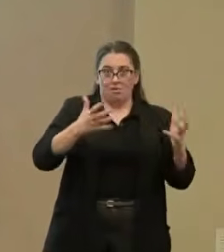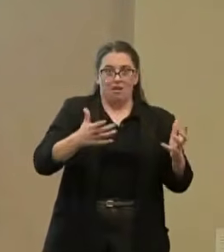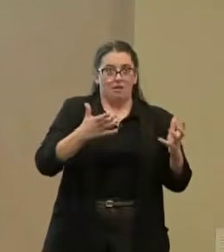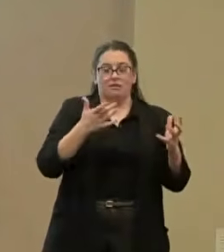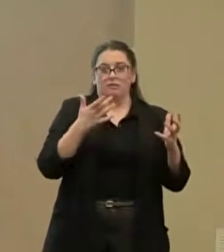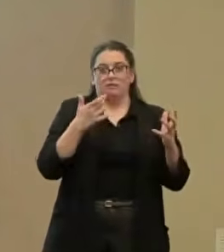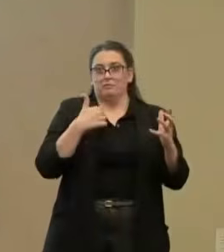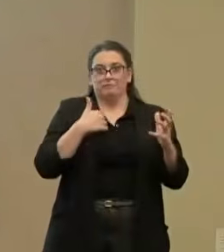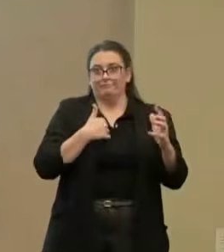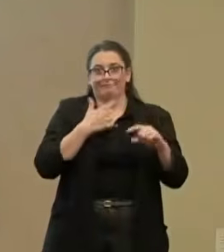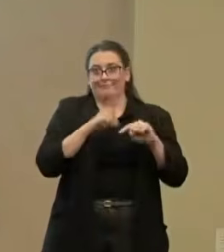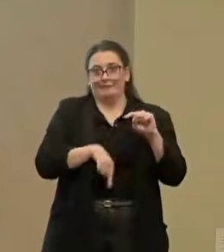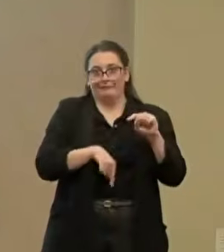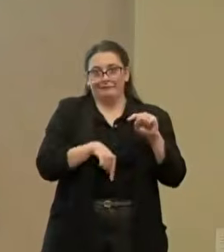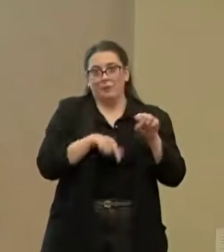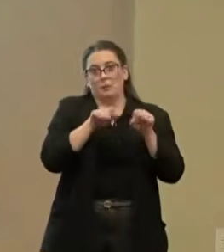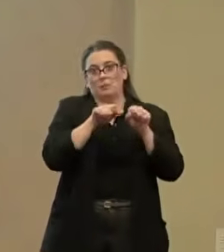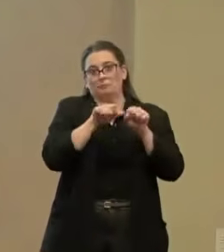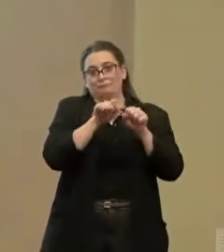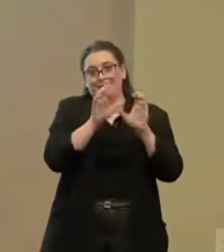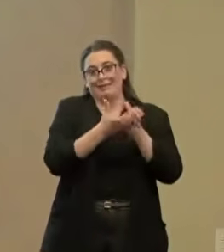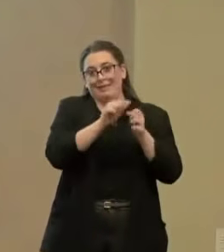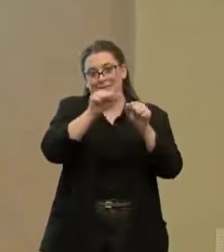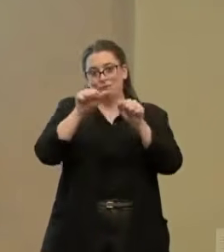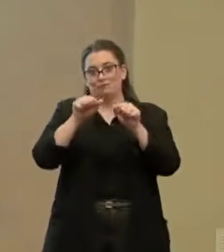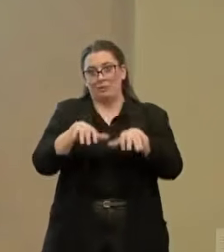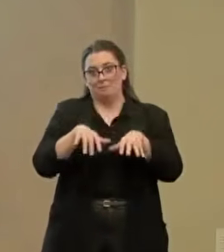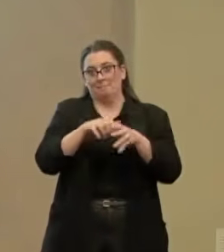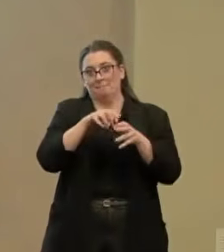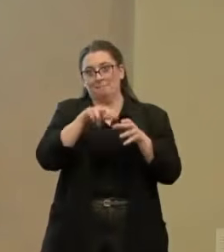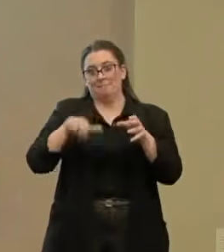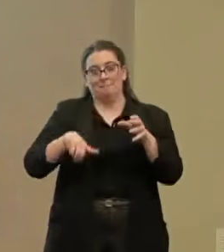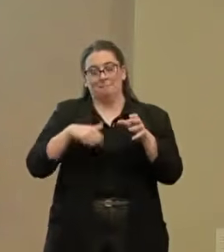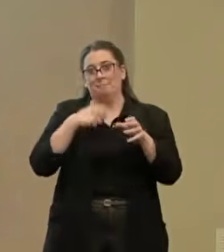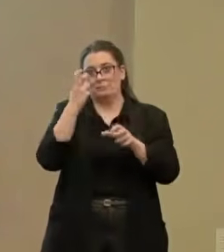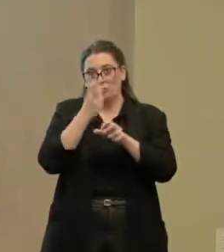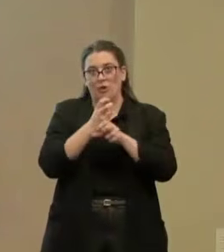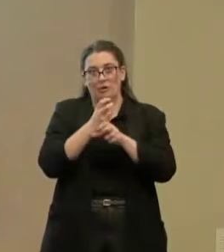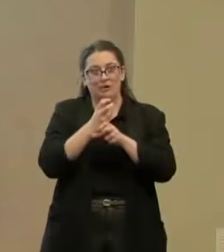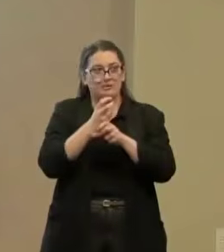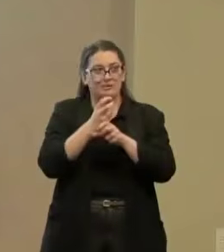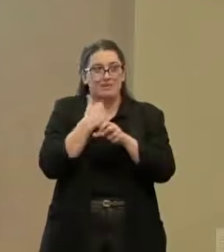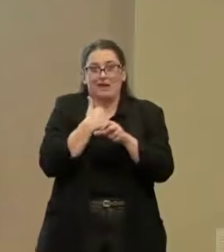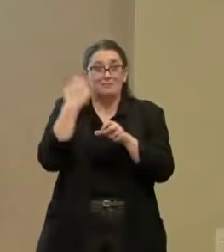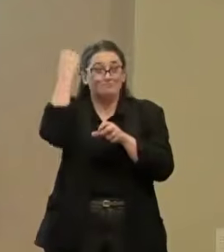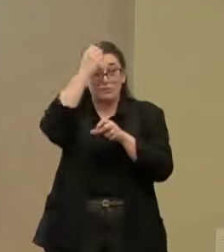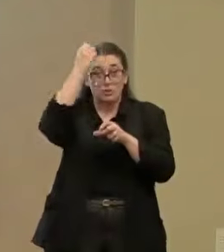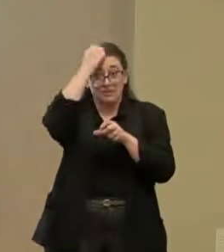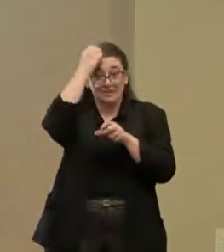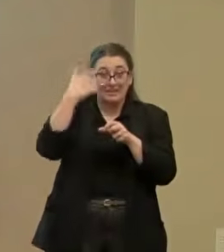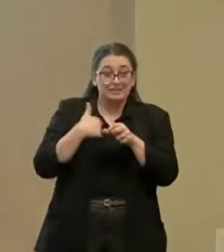I couldn't do it, and I had to drop the class. And it was very hard for me because I'm European,